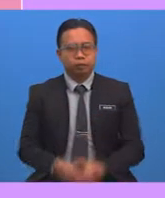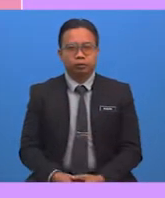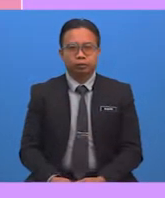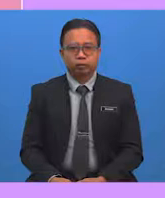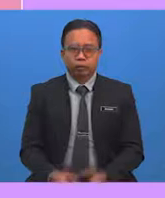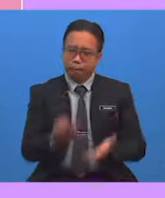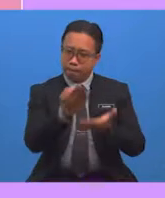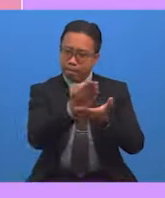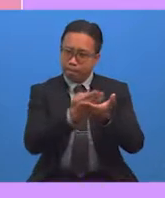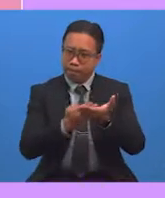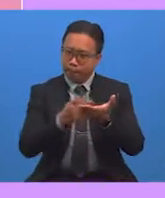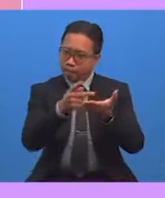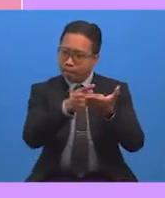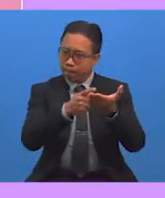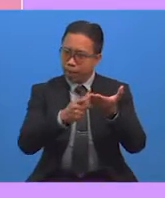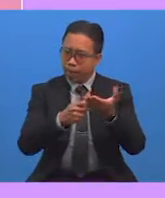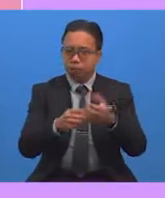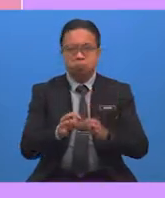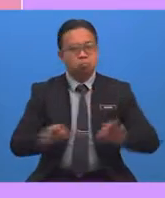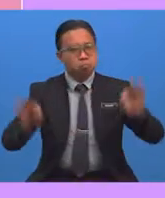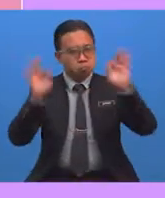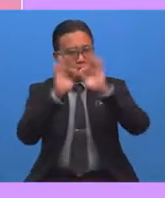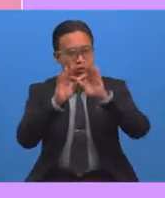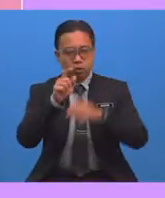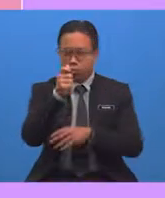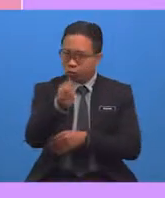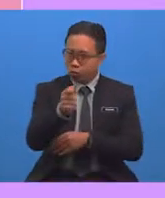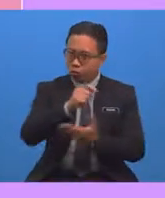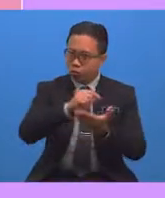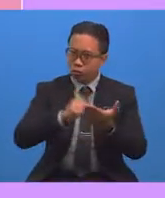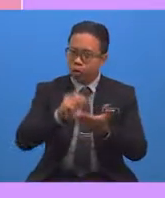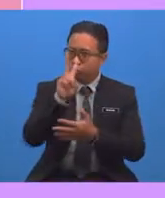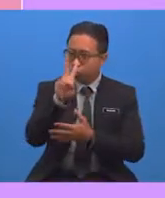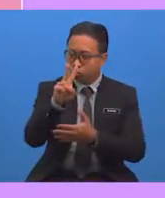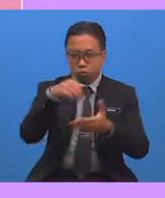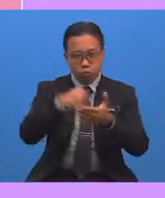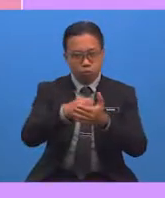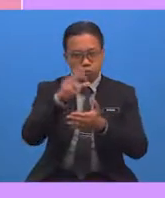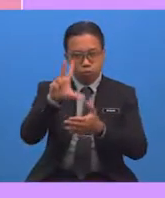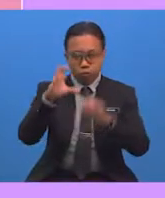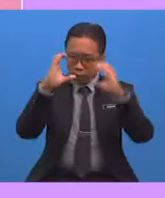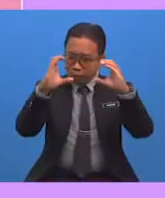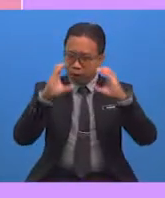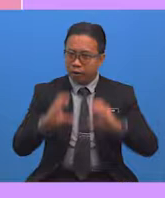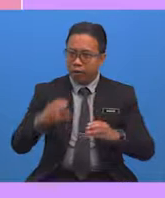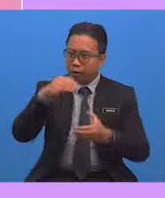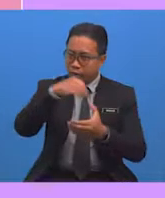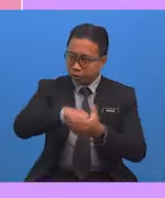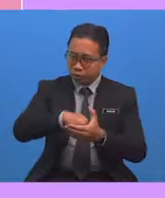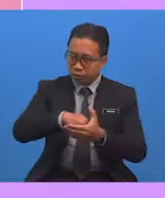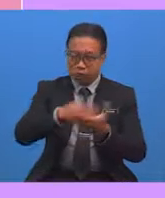main part of your essay. You should write 2 to 3 paragraphs in this